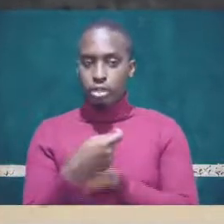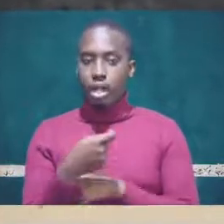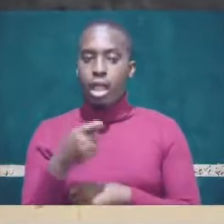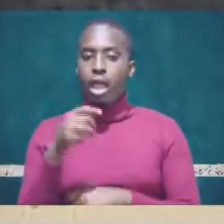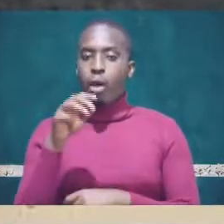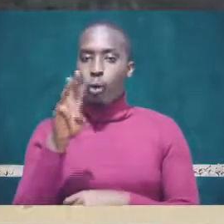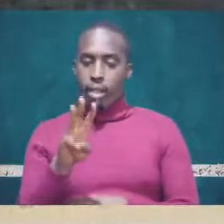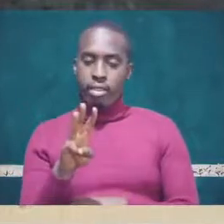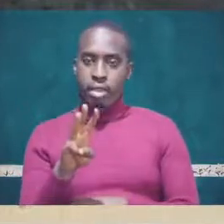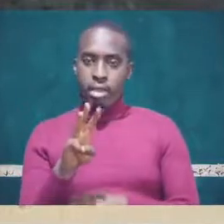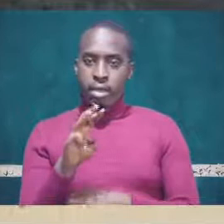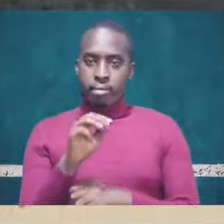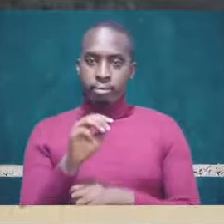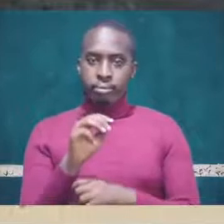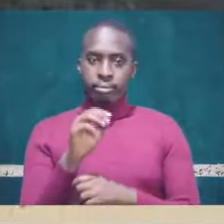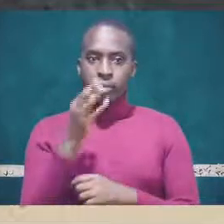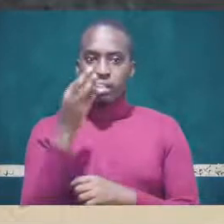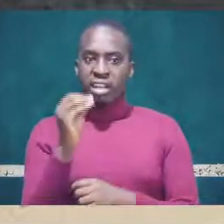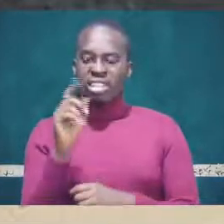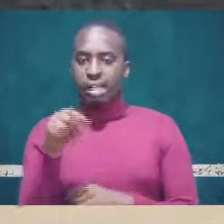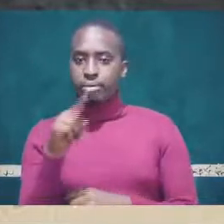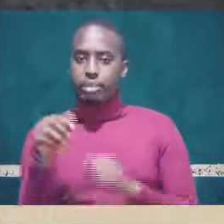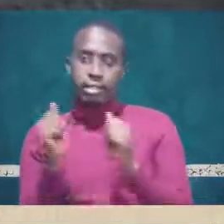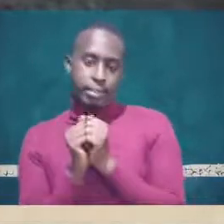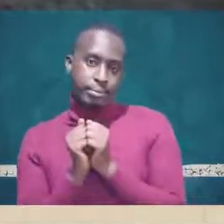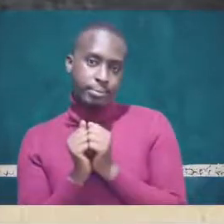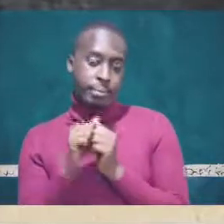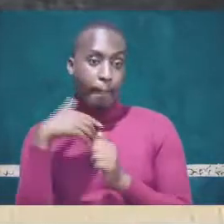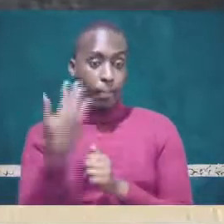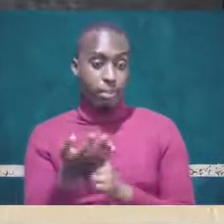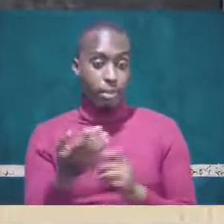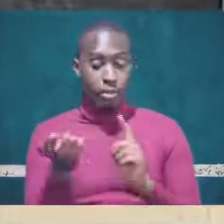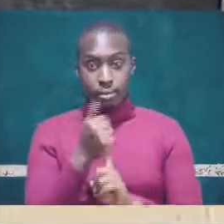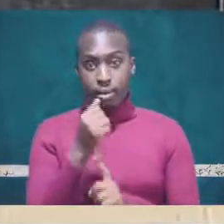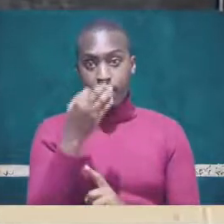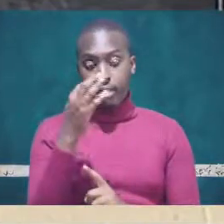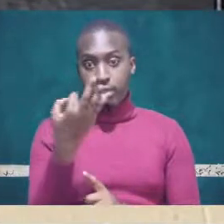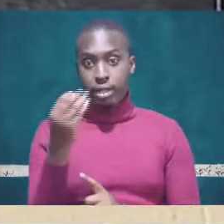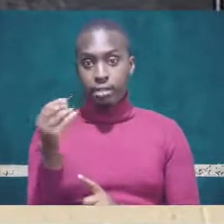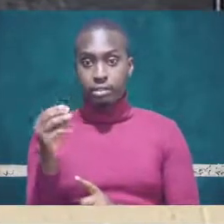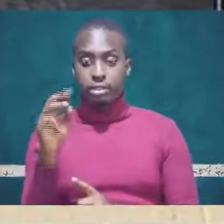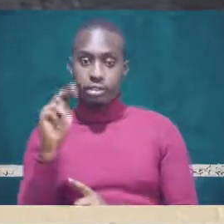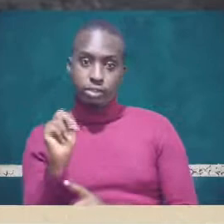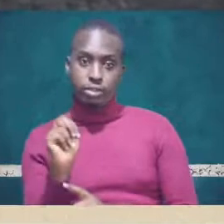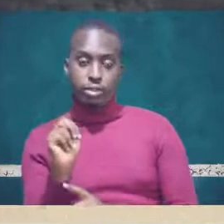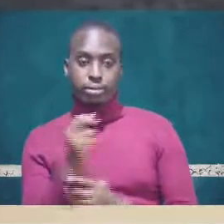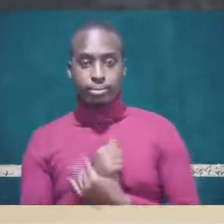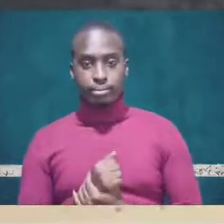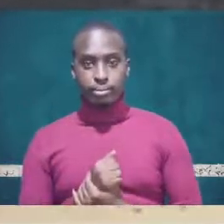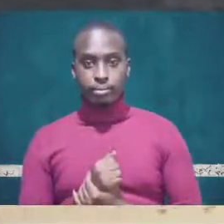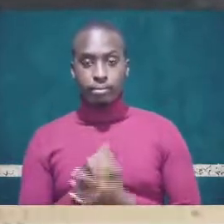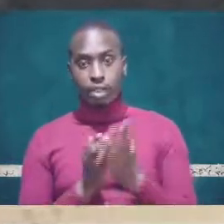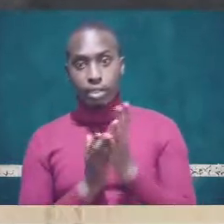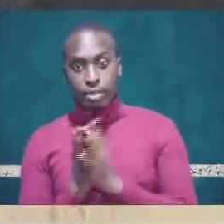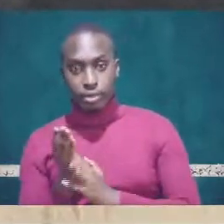into weight, which is going to be 30 times 10. And that becomes 300 newtons.